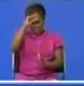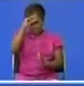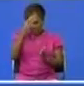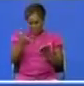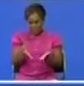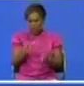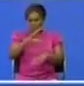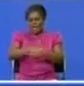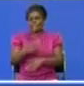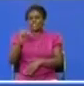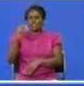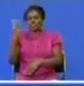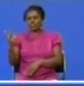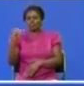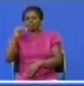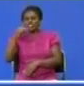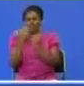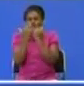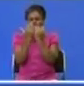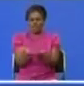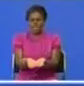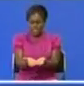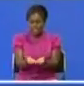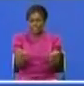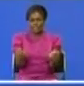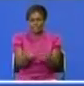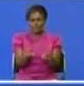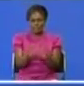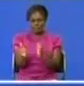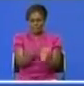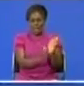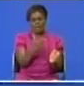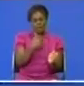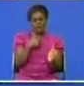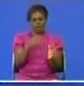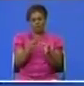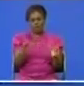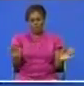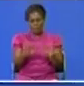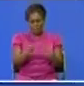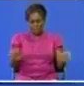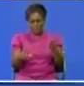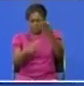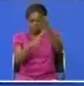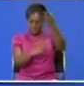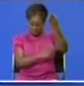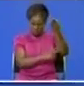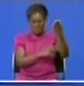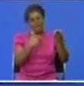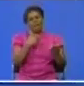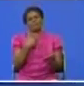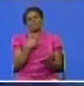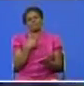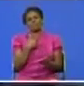going to buy 2 new ferries by end of this year, and then a plan for a long-term solution, which is a bridge, is being designed